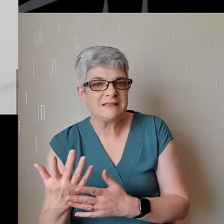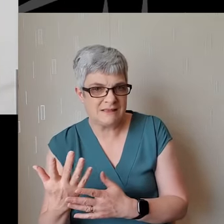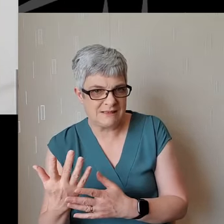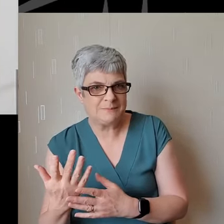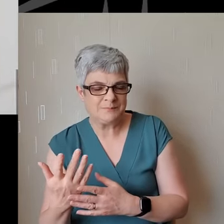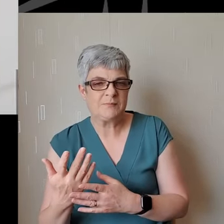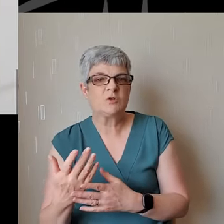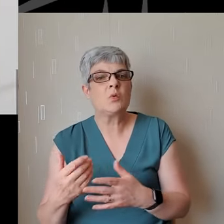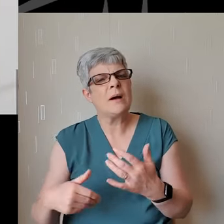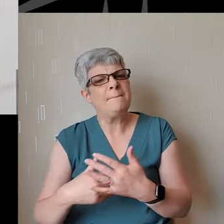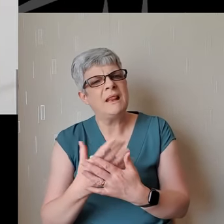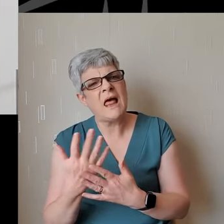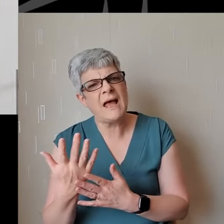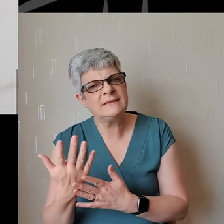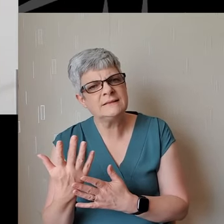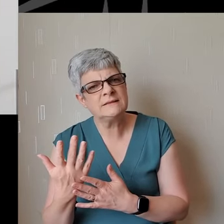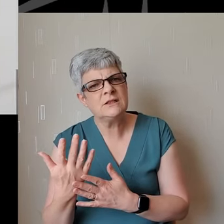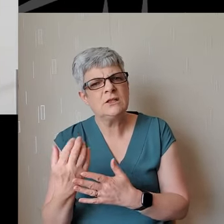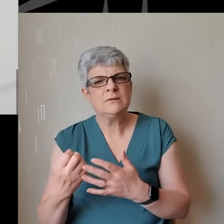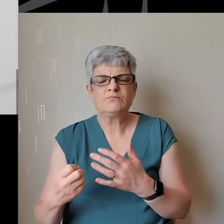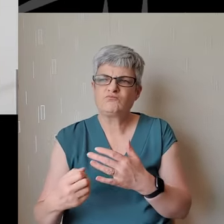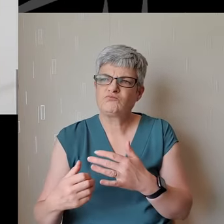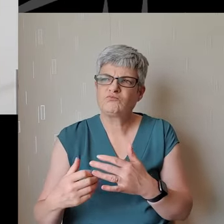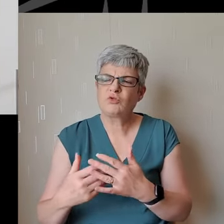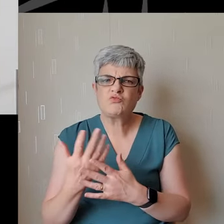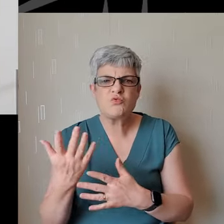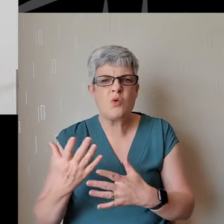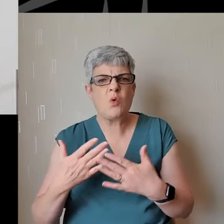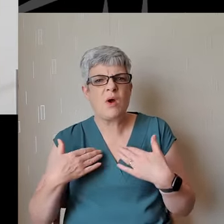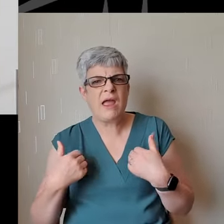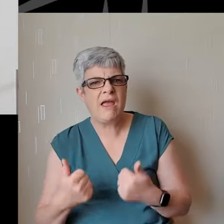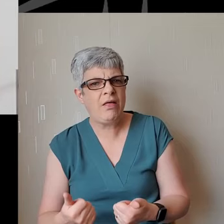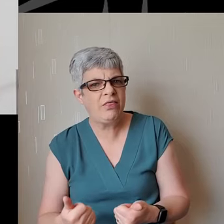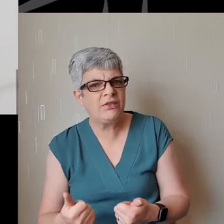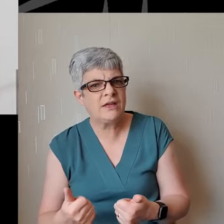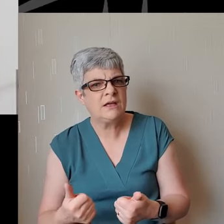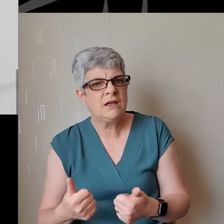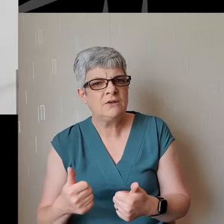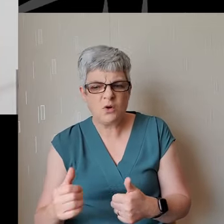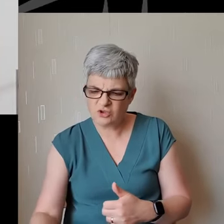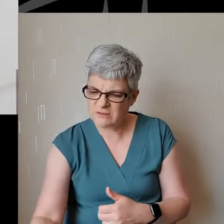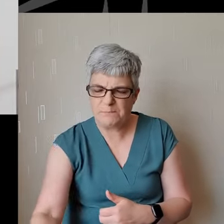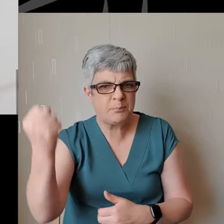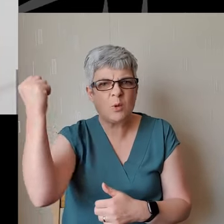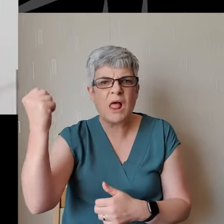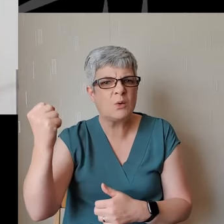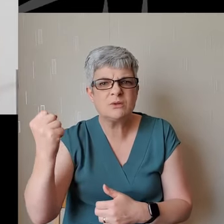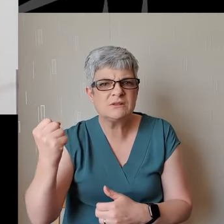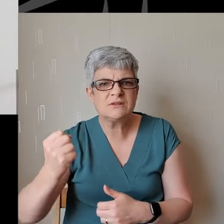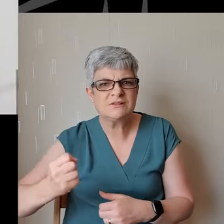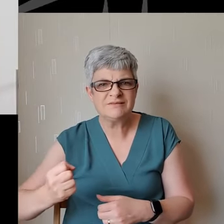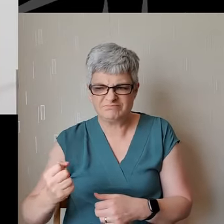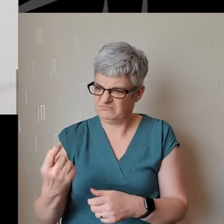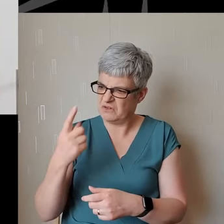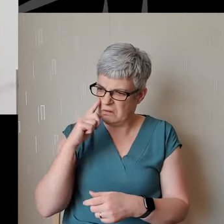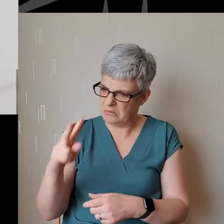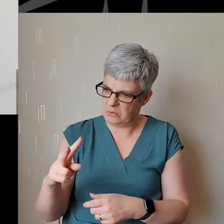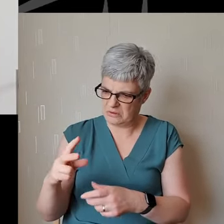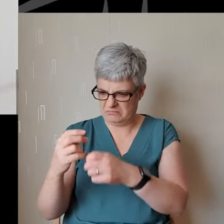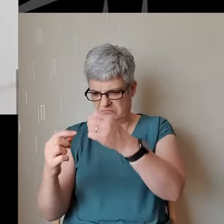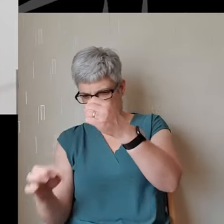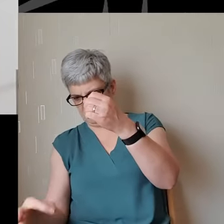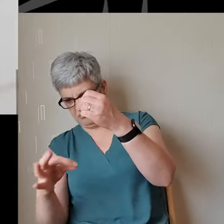for a plant to grow and become healthy is not just that we pull it out the ground every so often to see how its roots